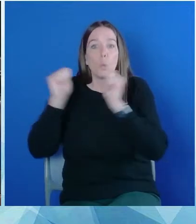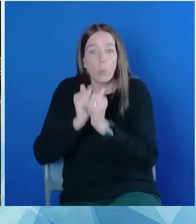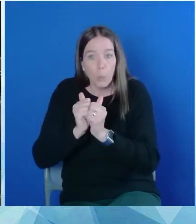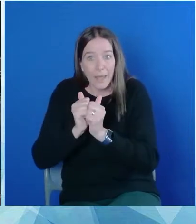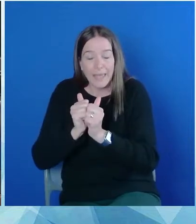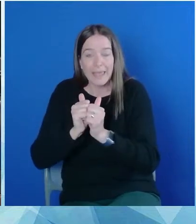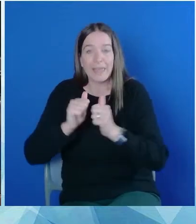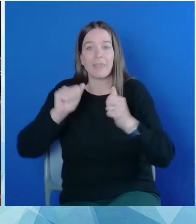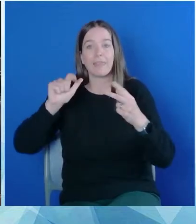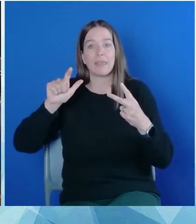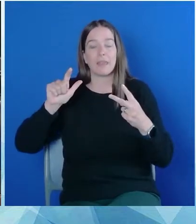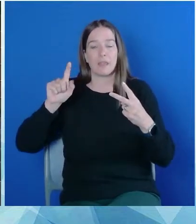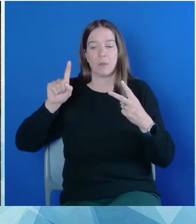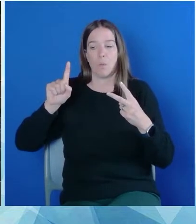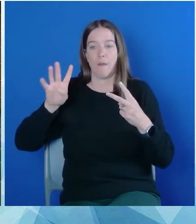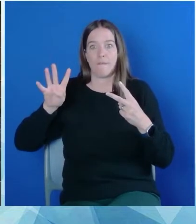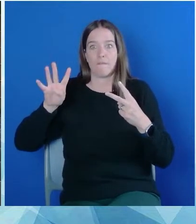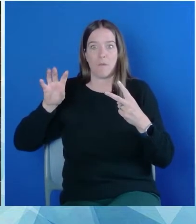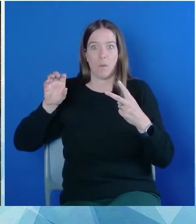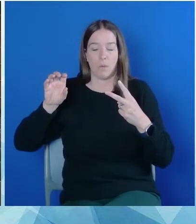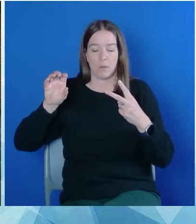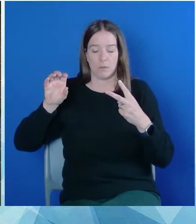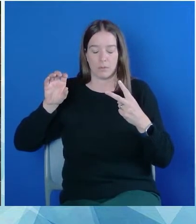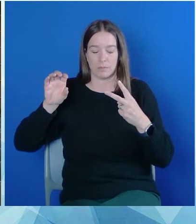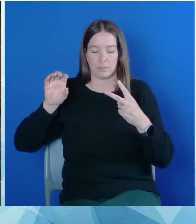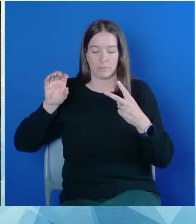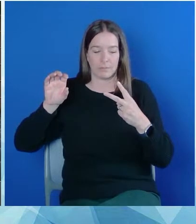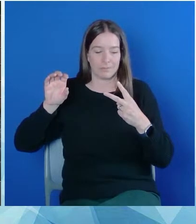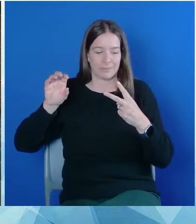Yes, it is. What did he ask? If I'm they sorry. could amend